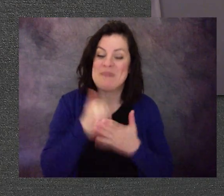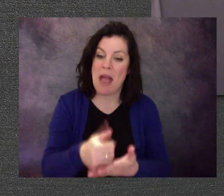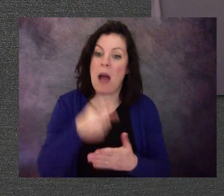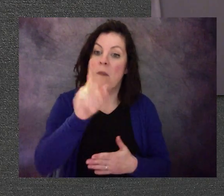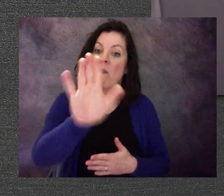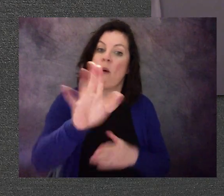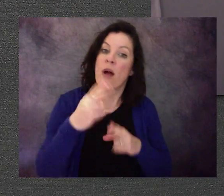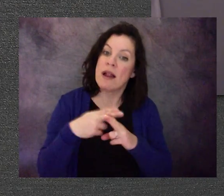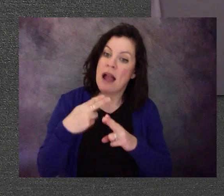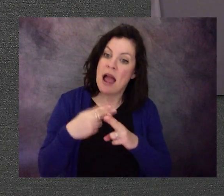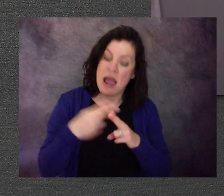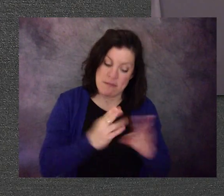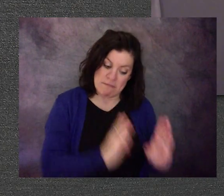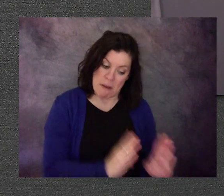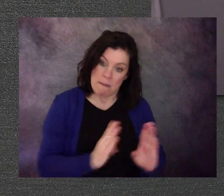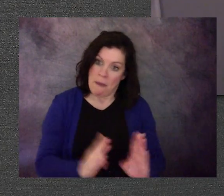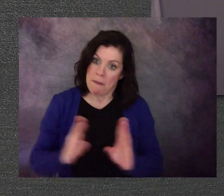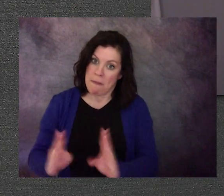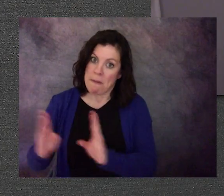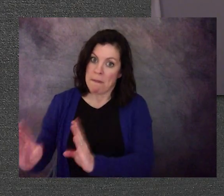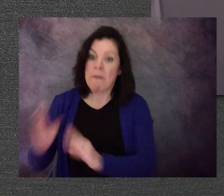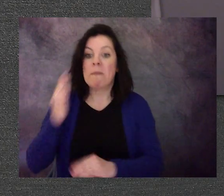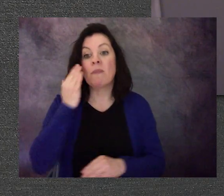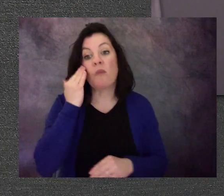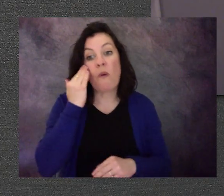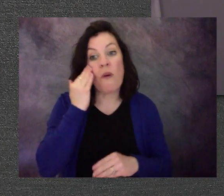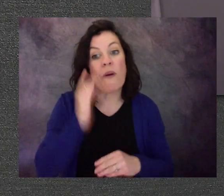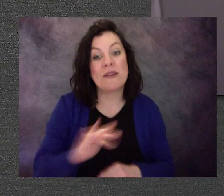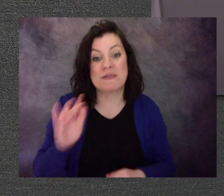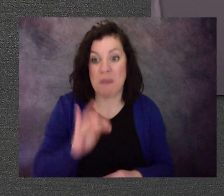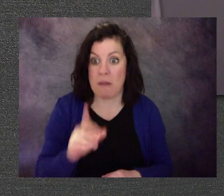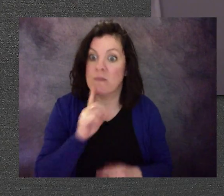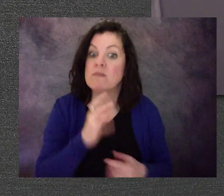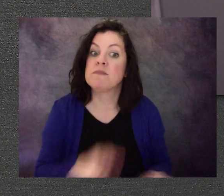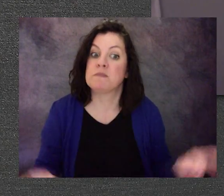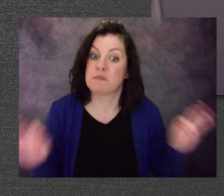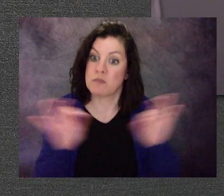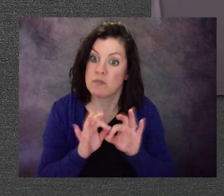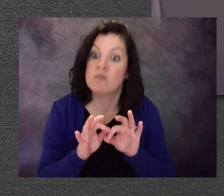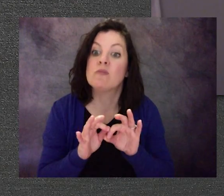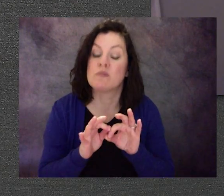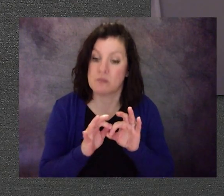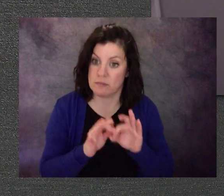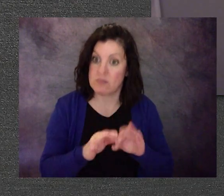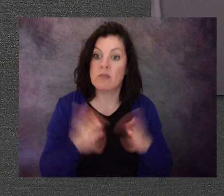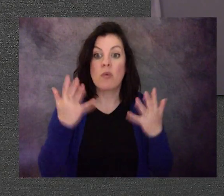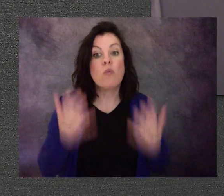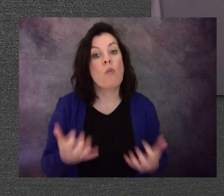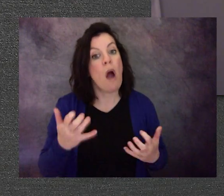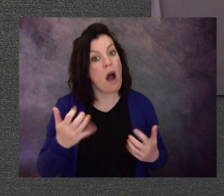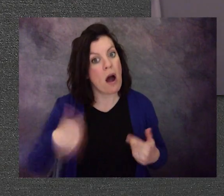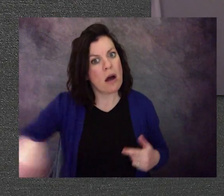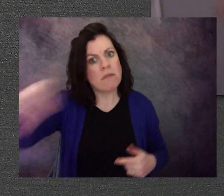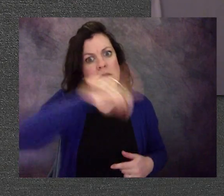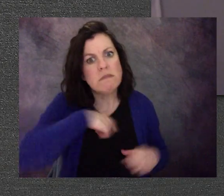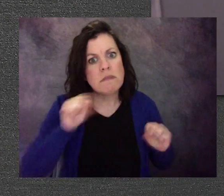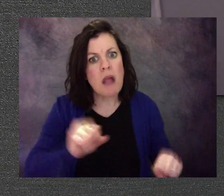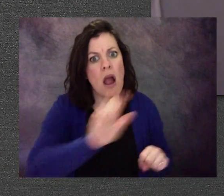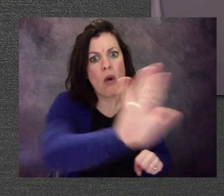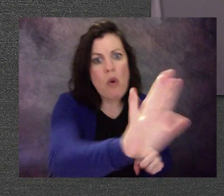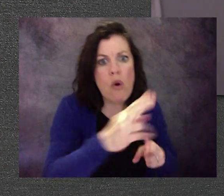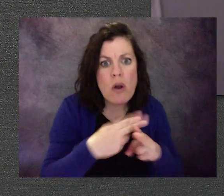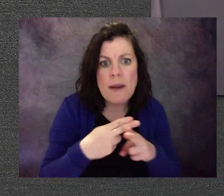back in order. It is super duper important that we can all write our own name. Remember, our